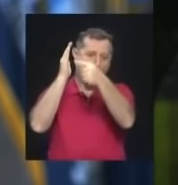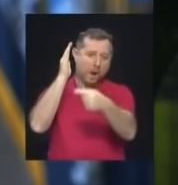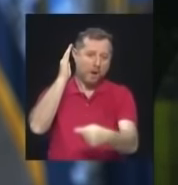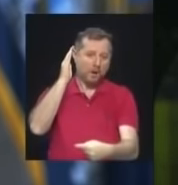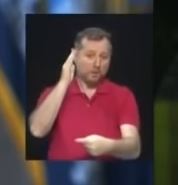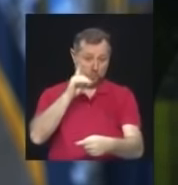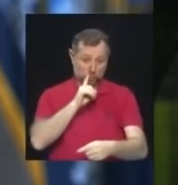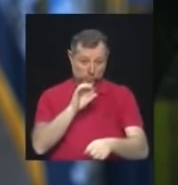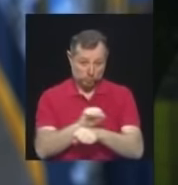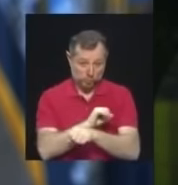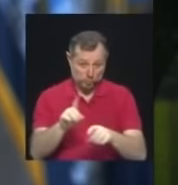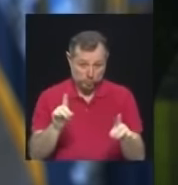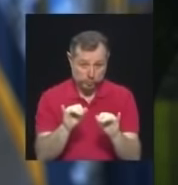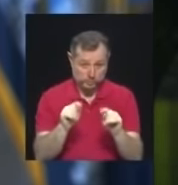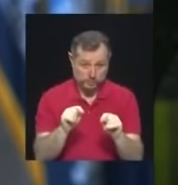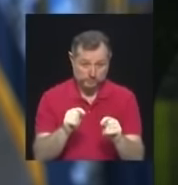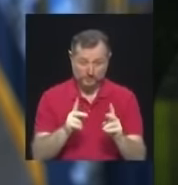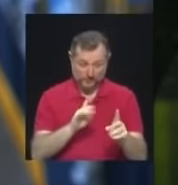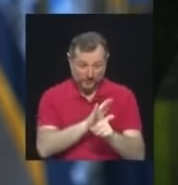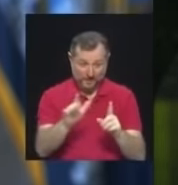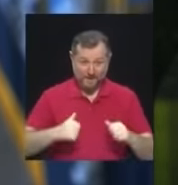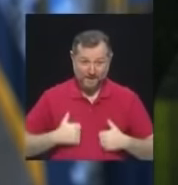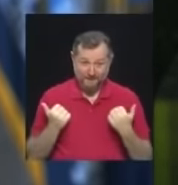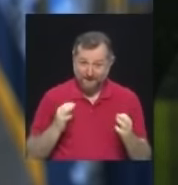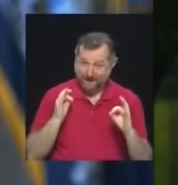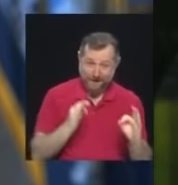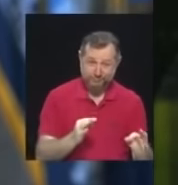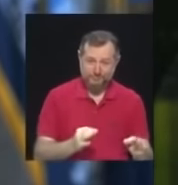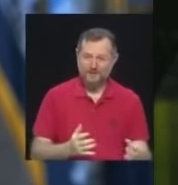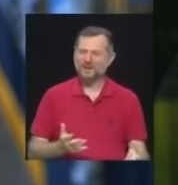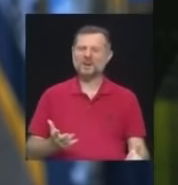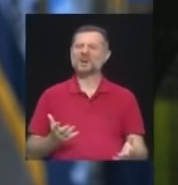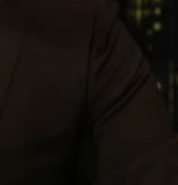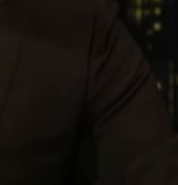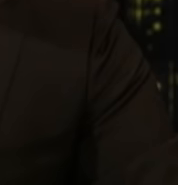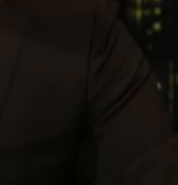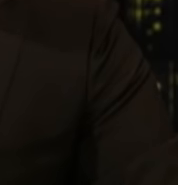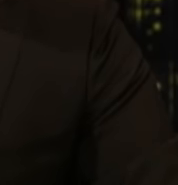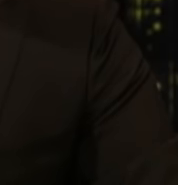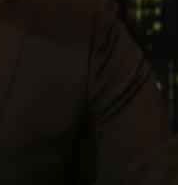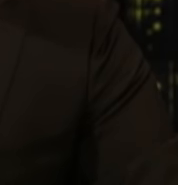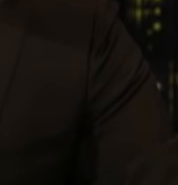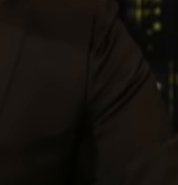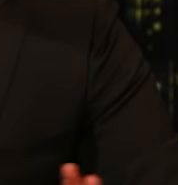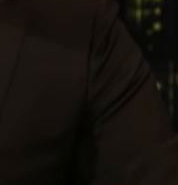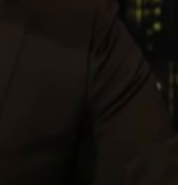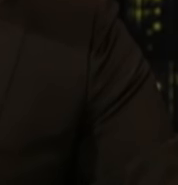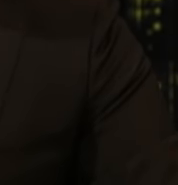difference in people's lives. I remember that. And they never improved, and they never built. They never did any of